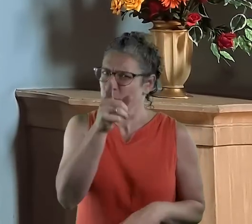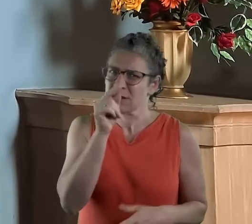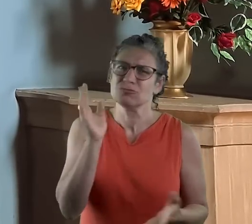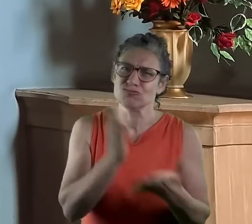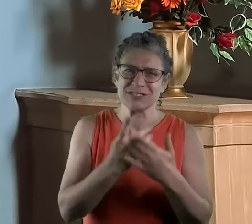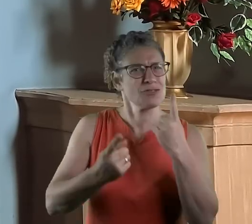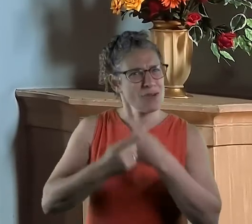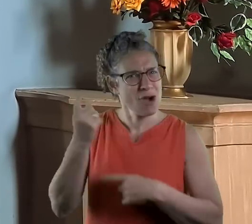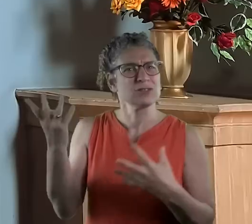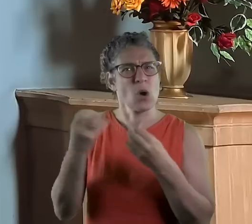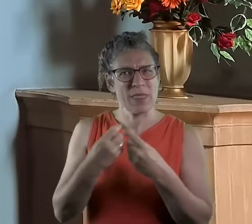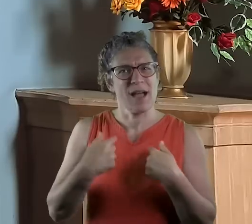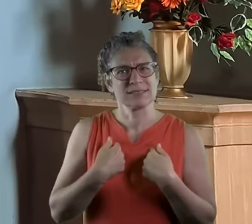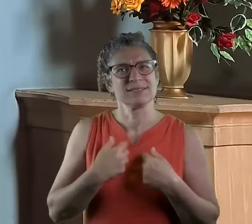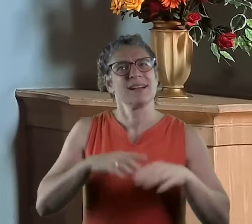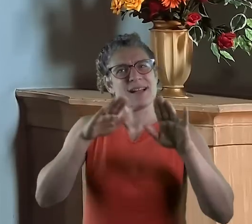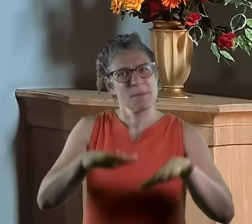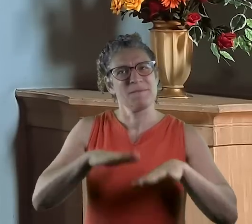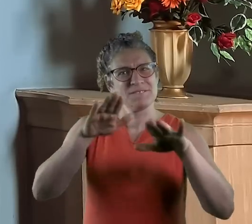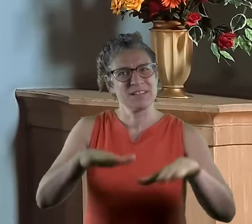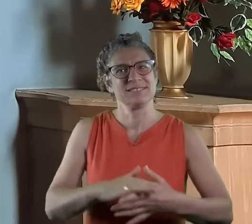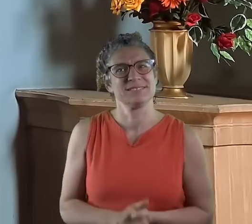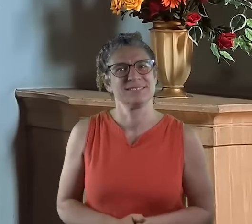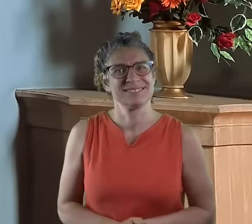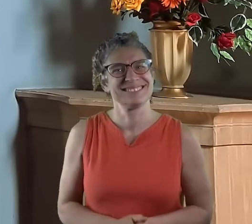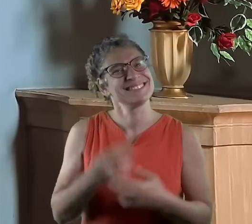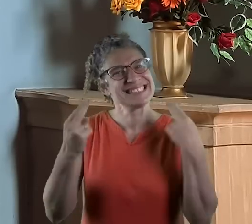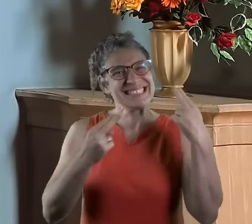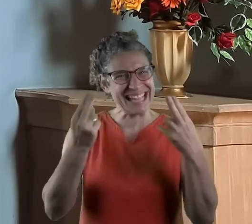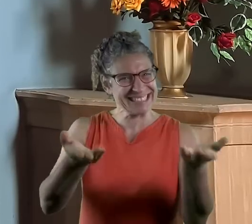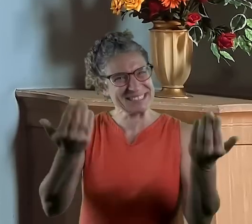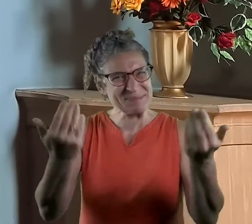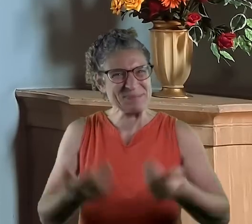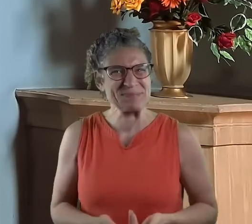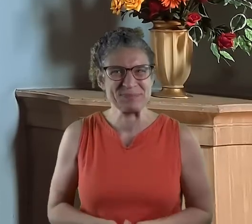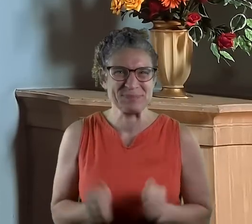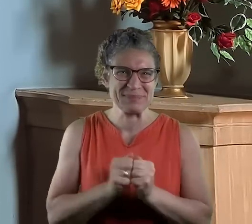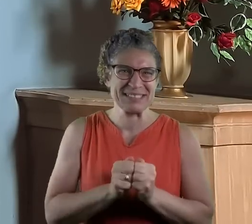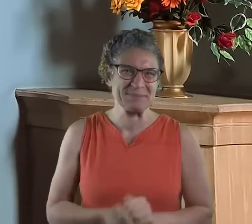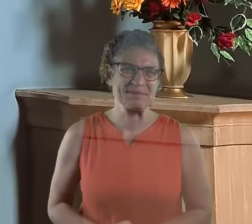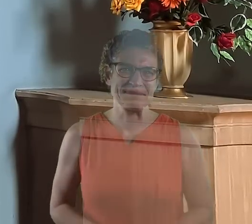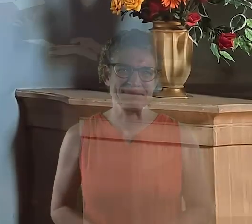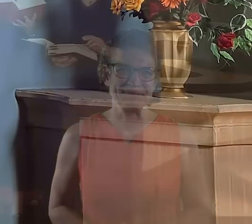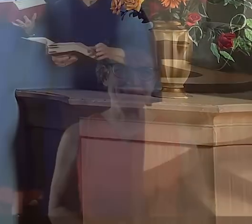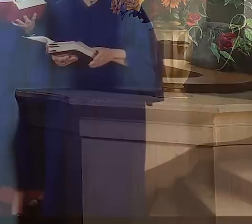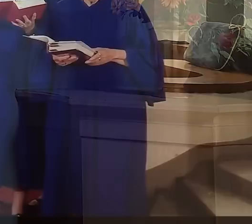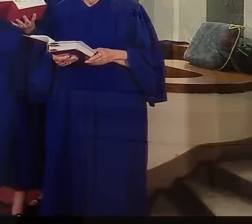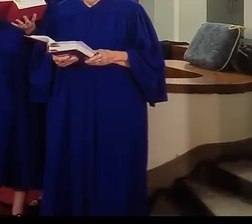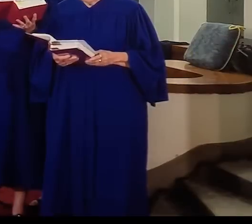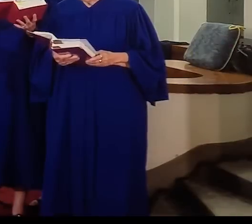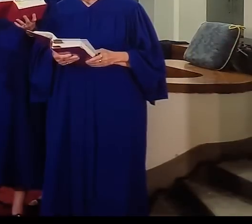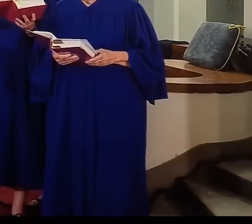can trust God is with us to comfort us. Let's sing. Amen.